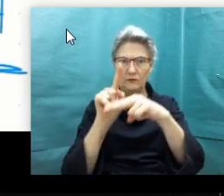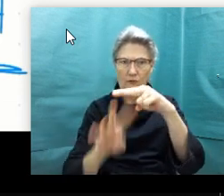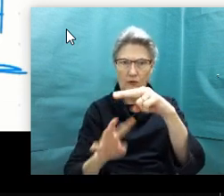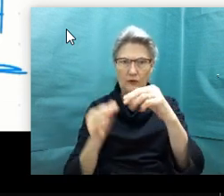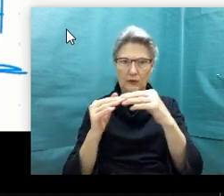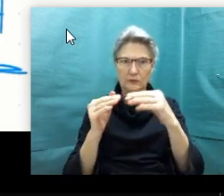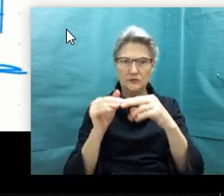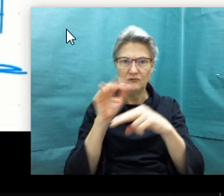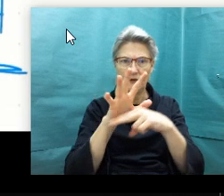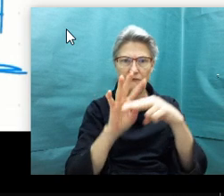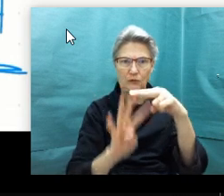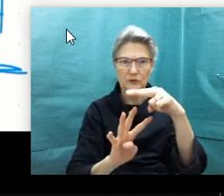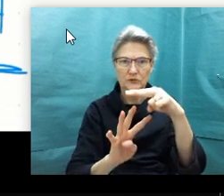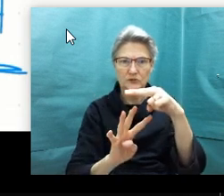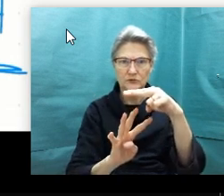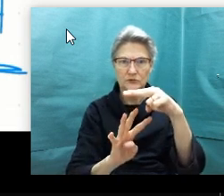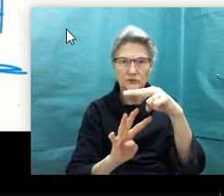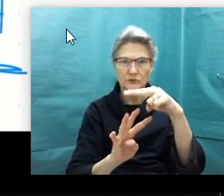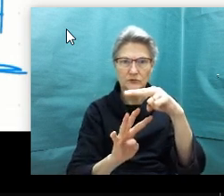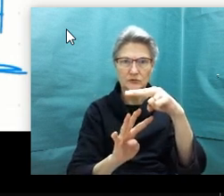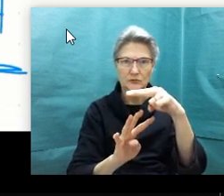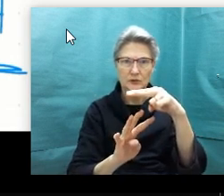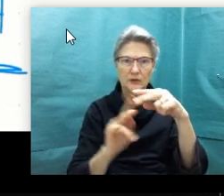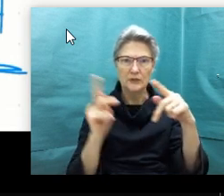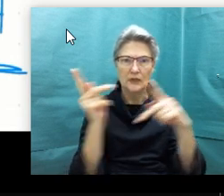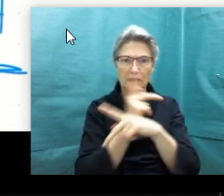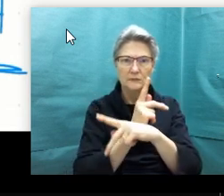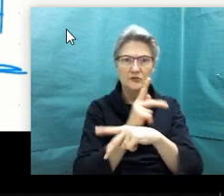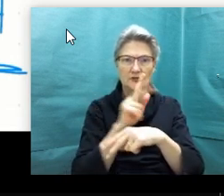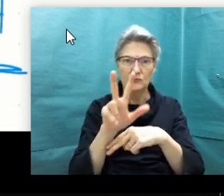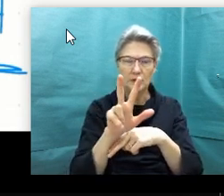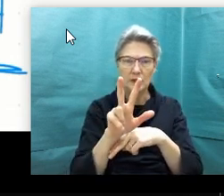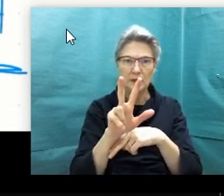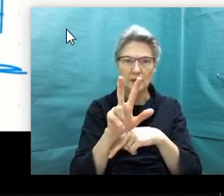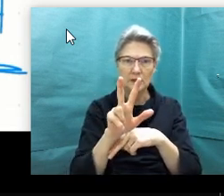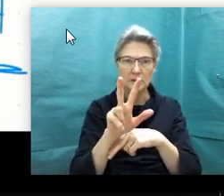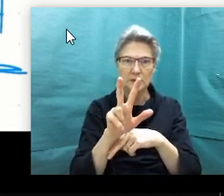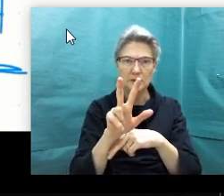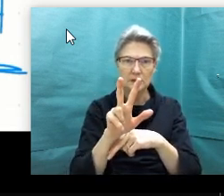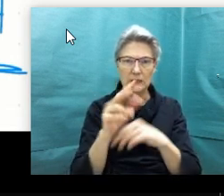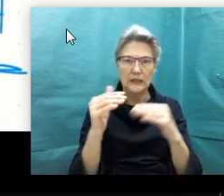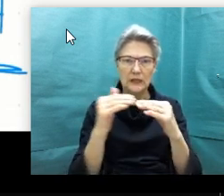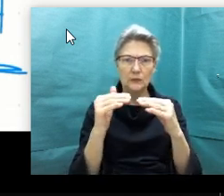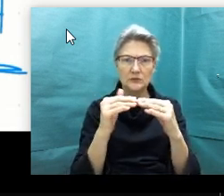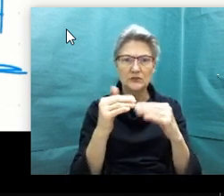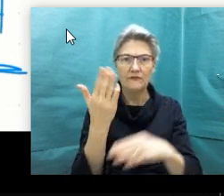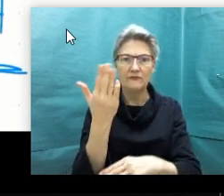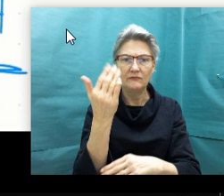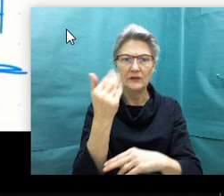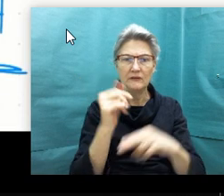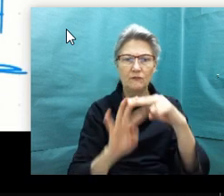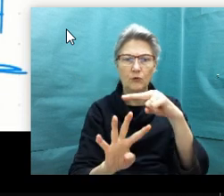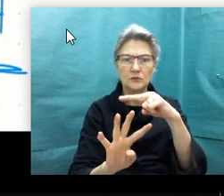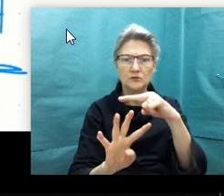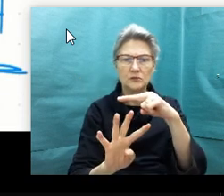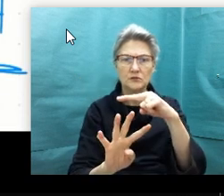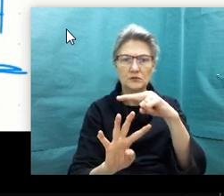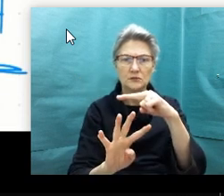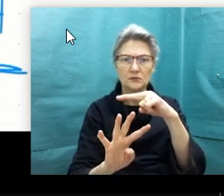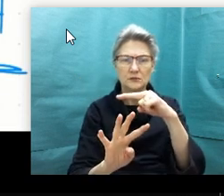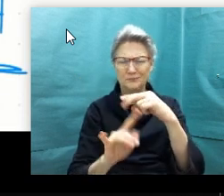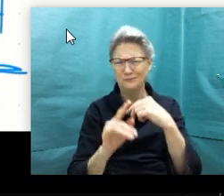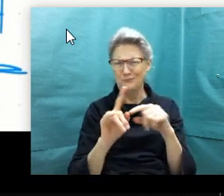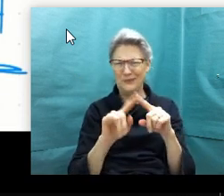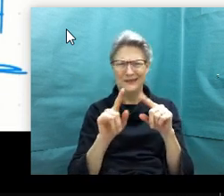is 5/4 times 3 equals 15/4, but I need to make sense of